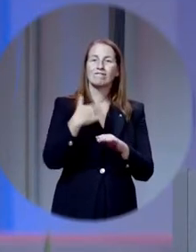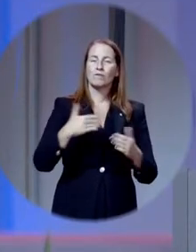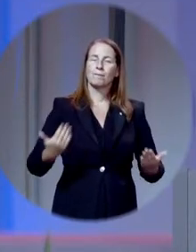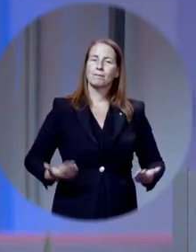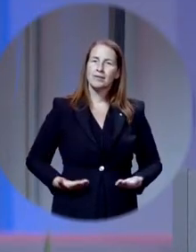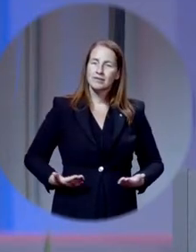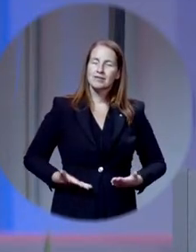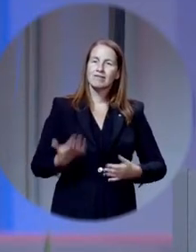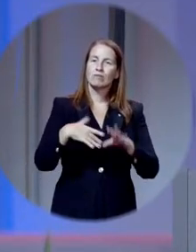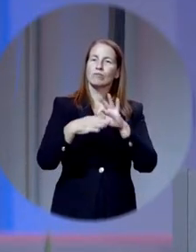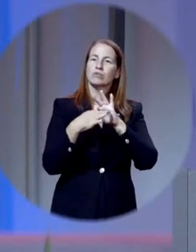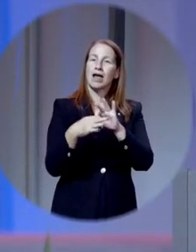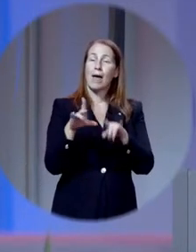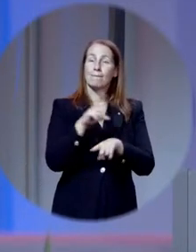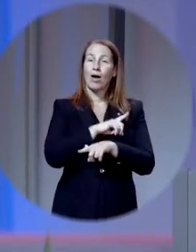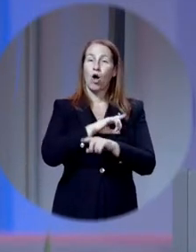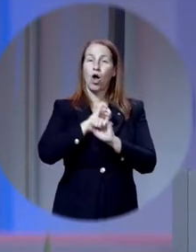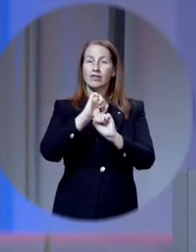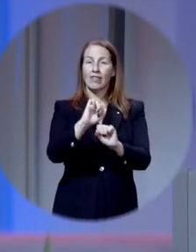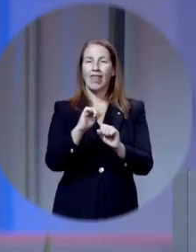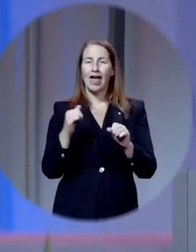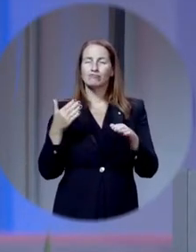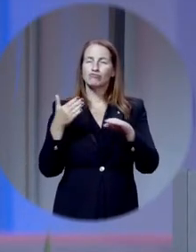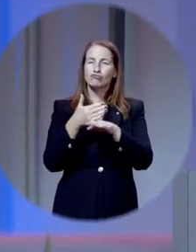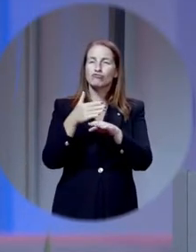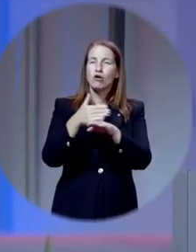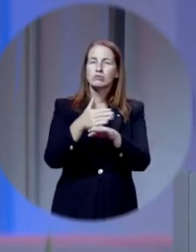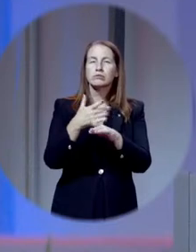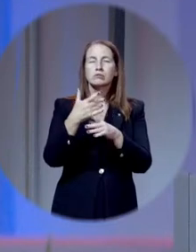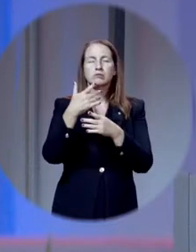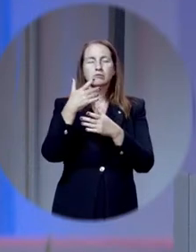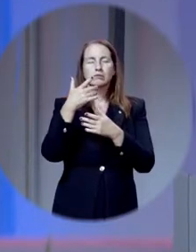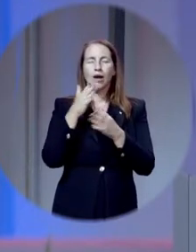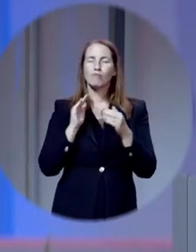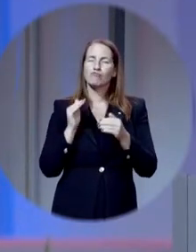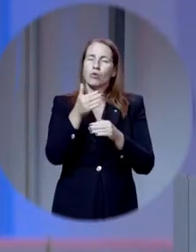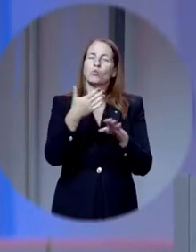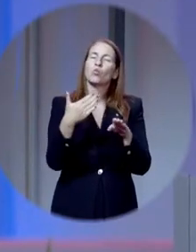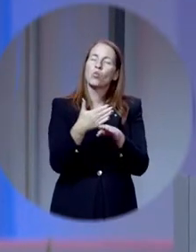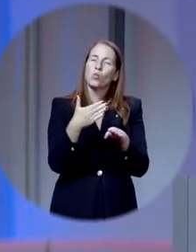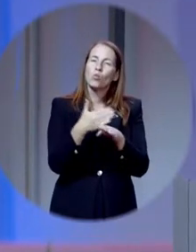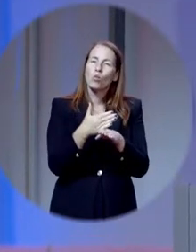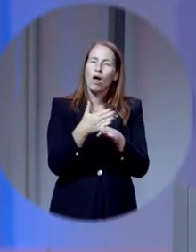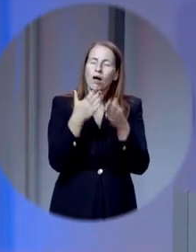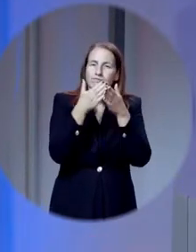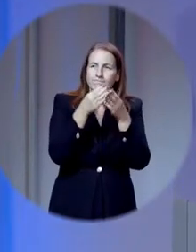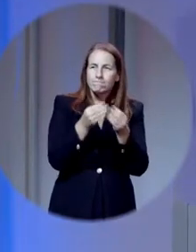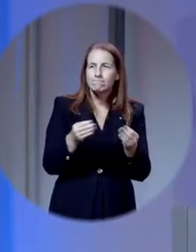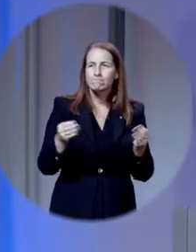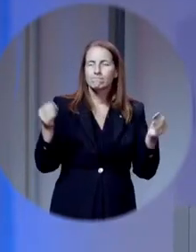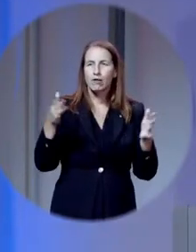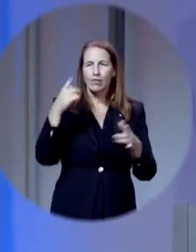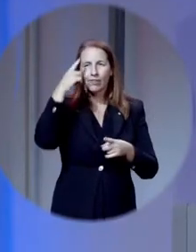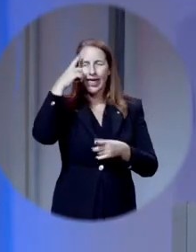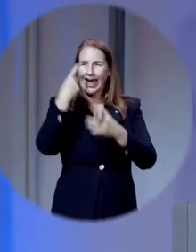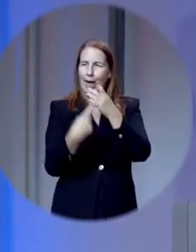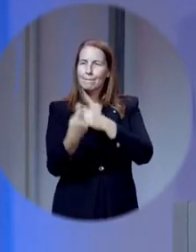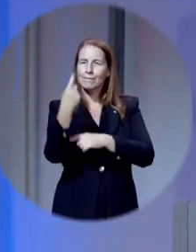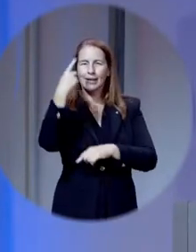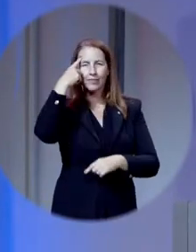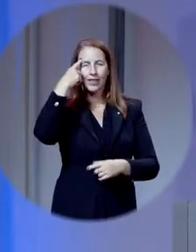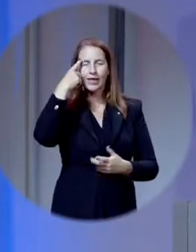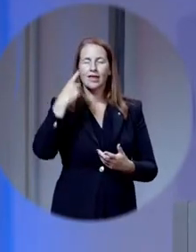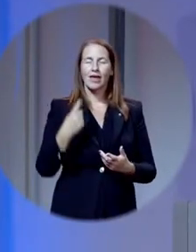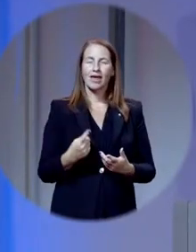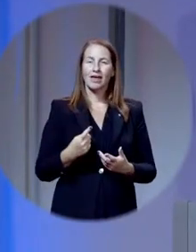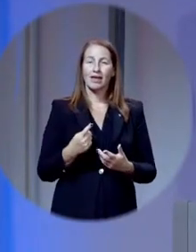their cross-disciplinary approach and their lateral and independent thinking. And I stress lateral and independent thinking.